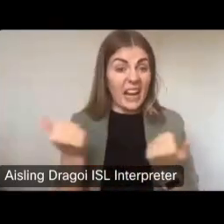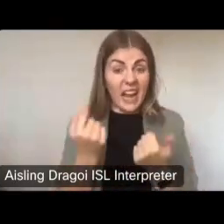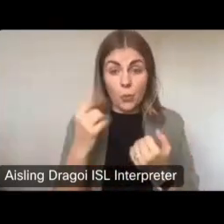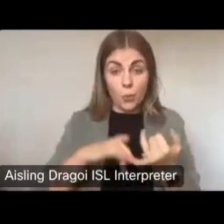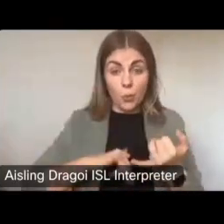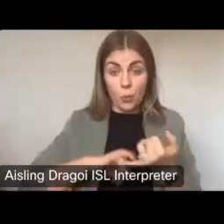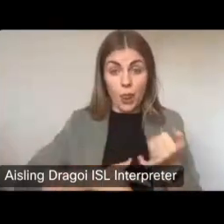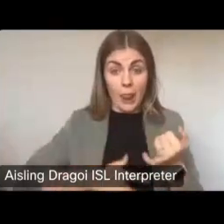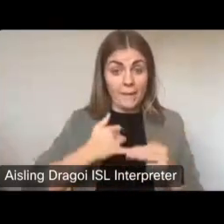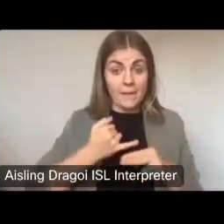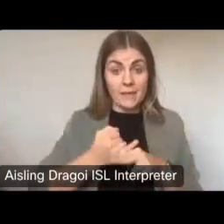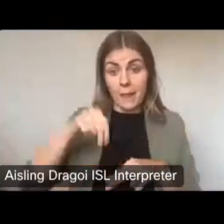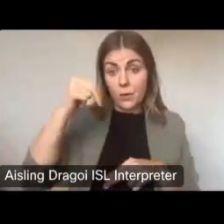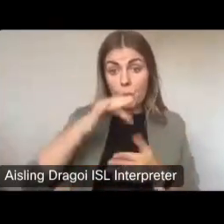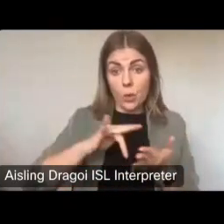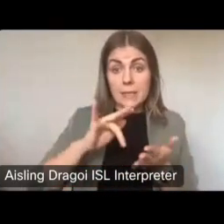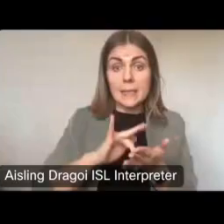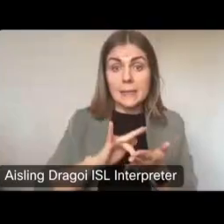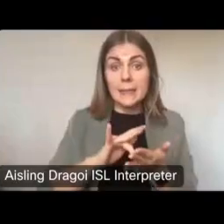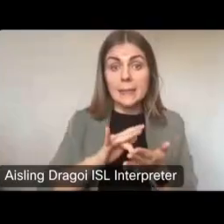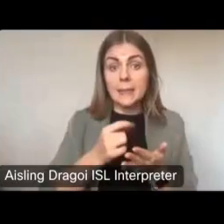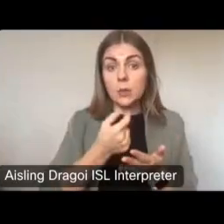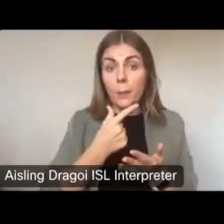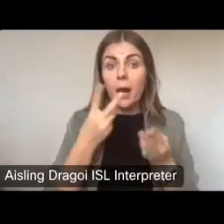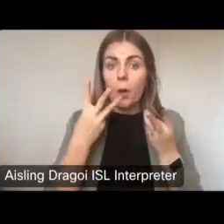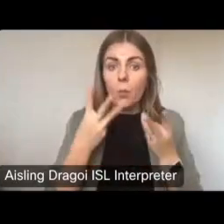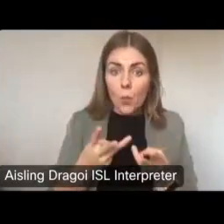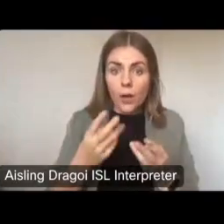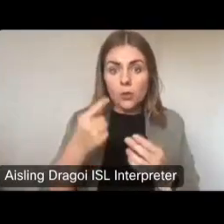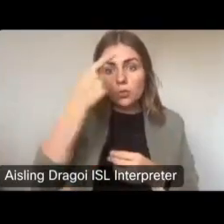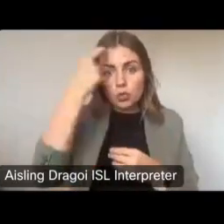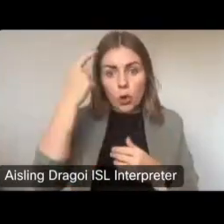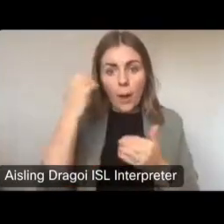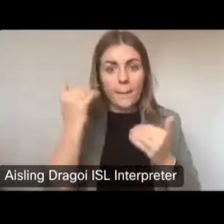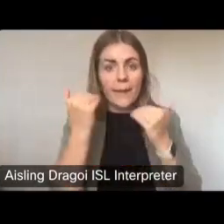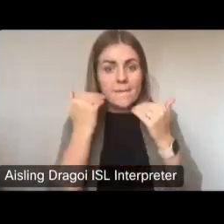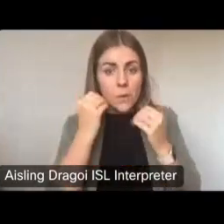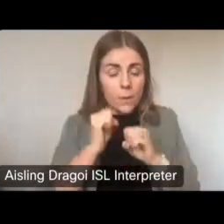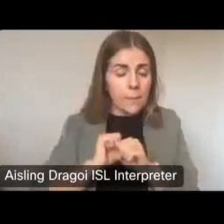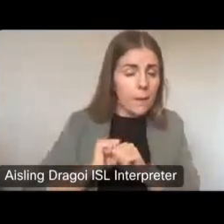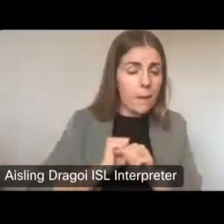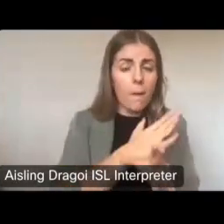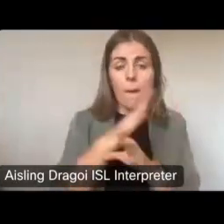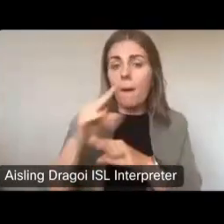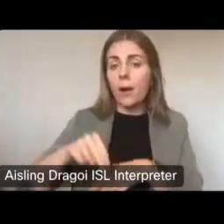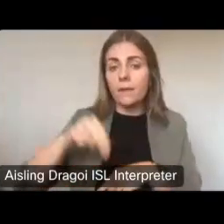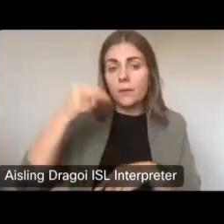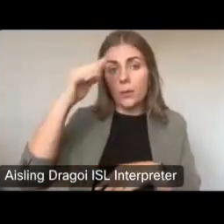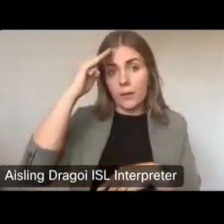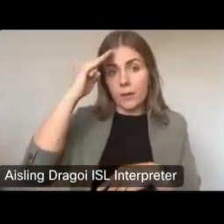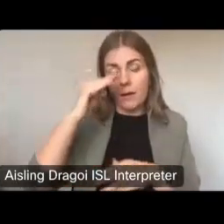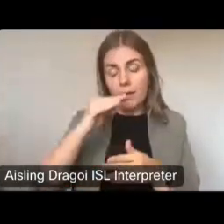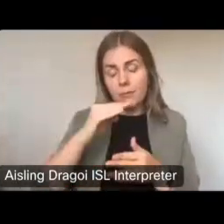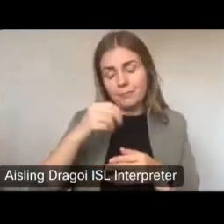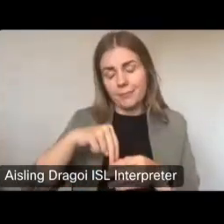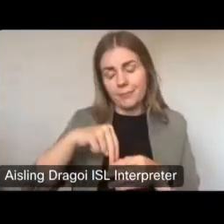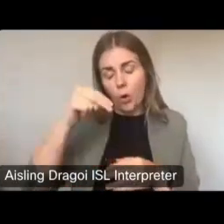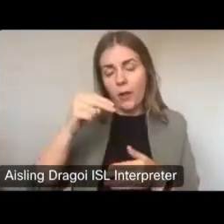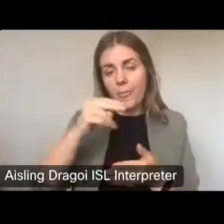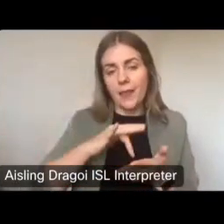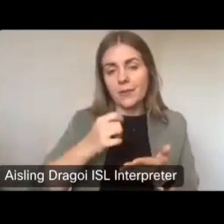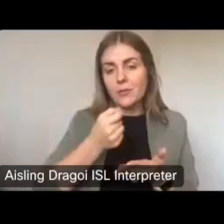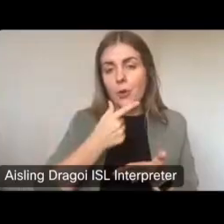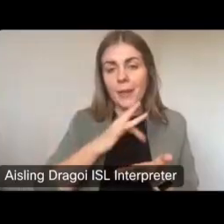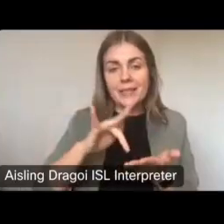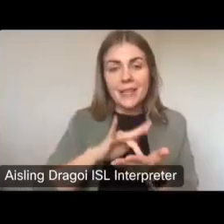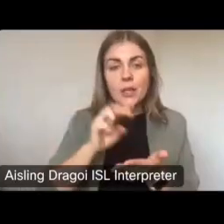behind this is I want to trauma inform the whole North Inner City, because I want them to understand that drug use is caused by trauma